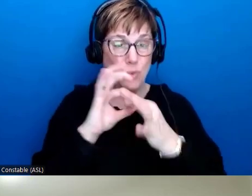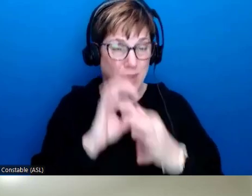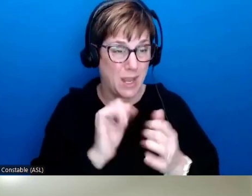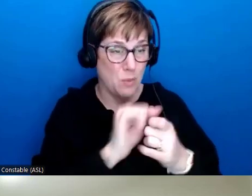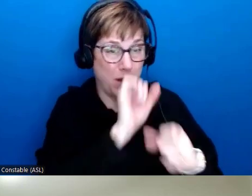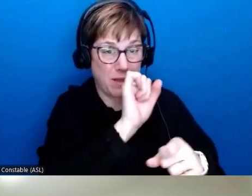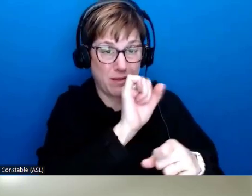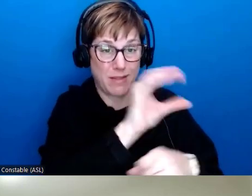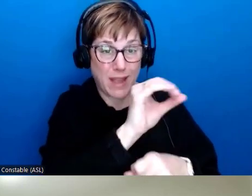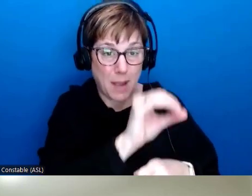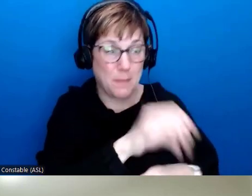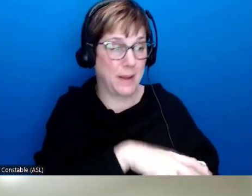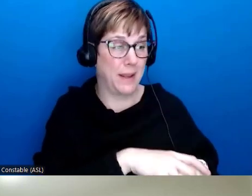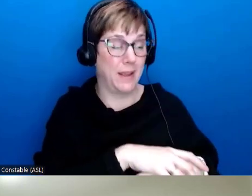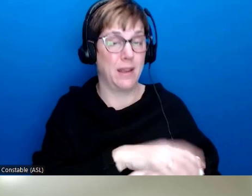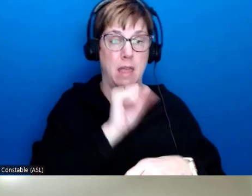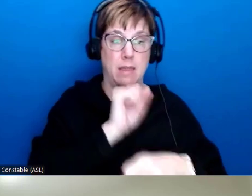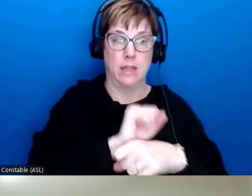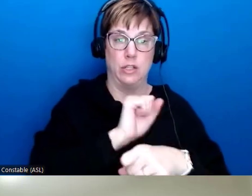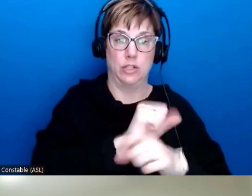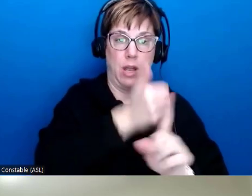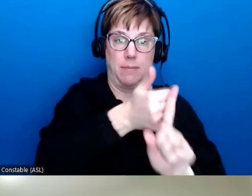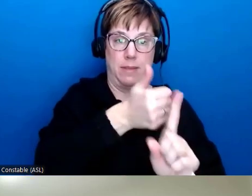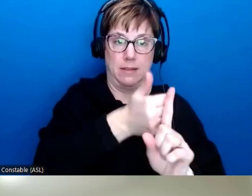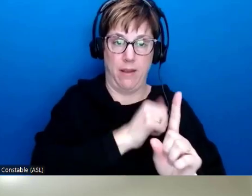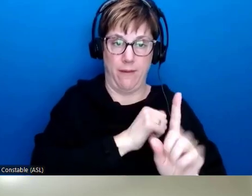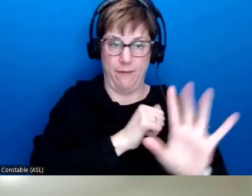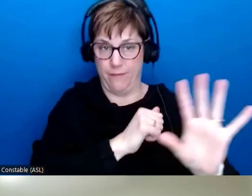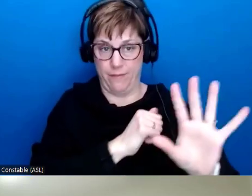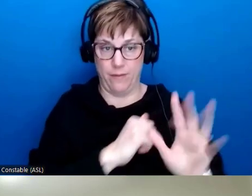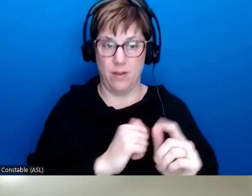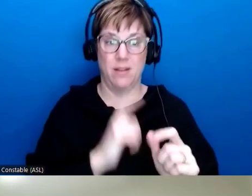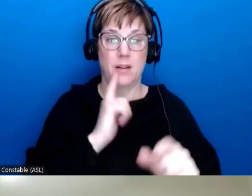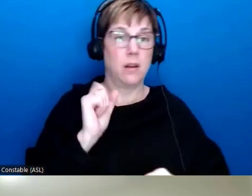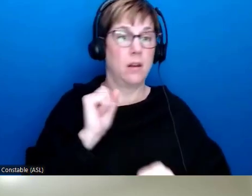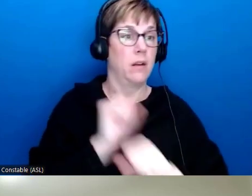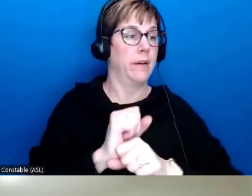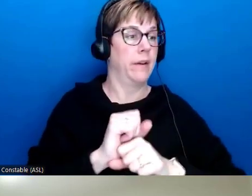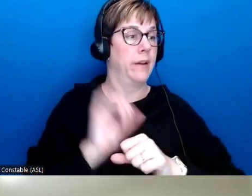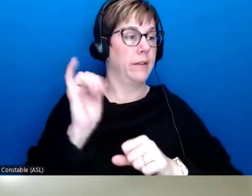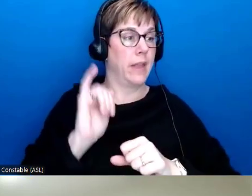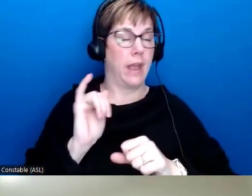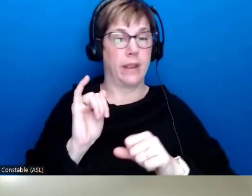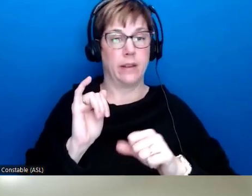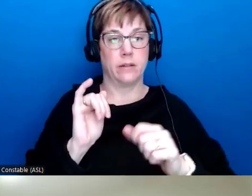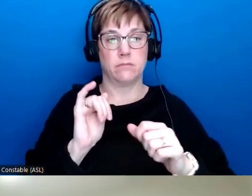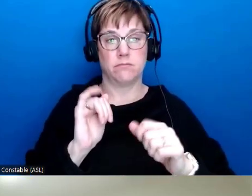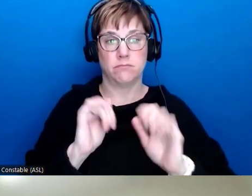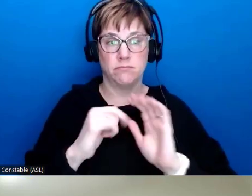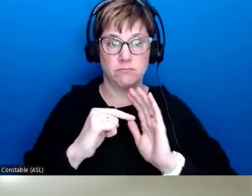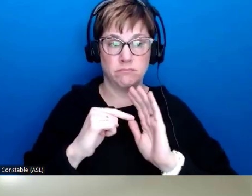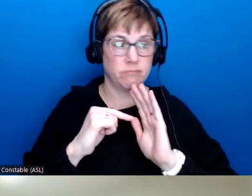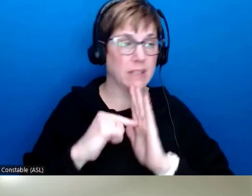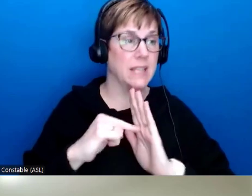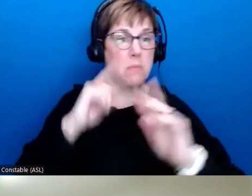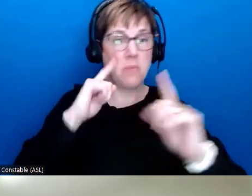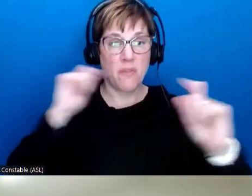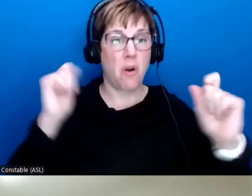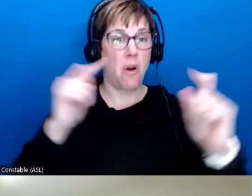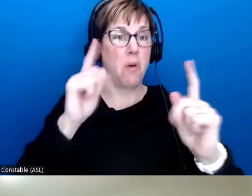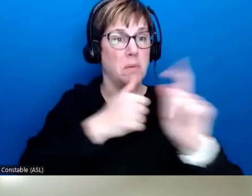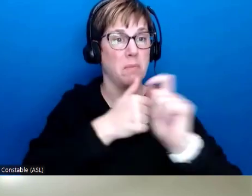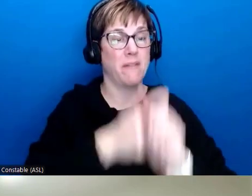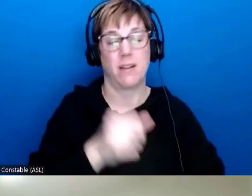job. So there's really no like template or anything like that. We really have to. All